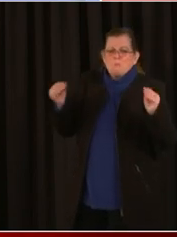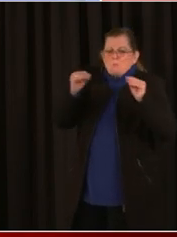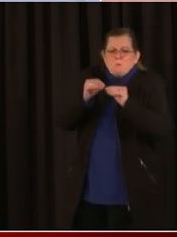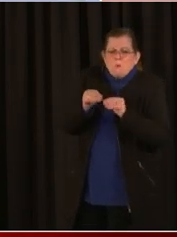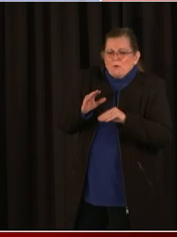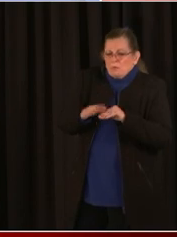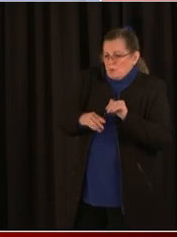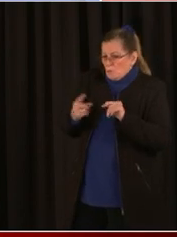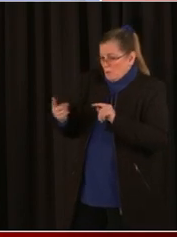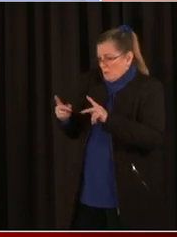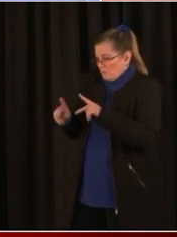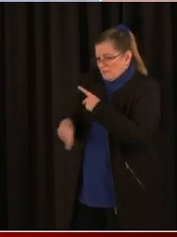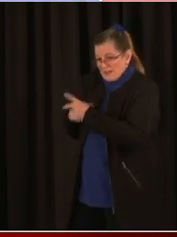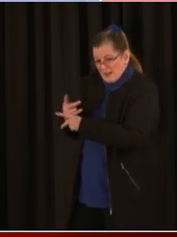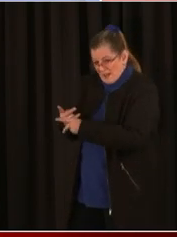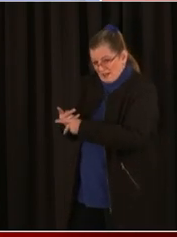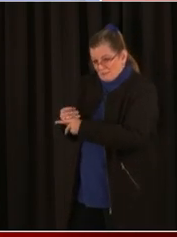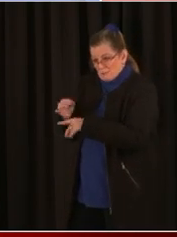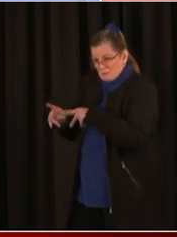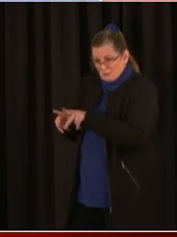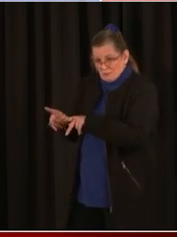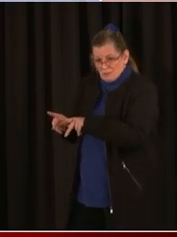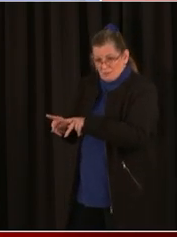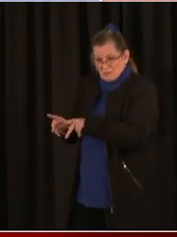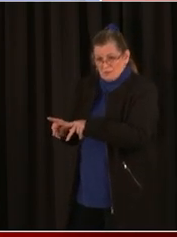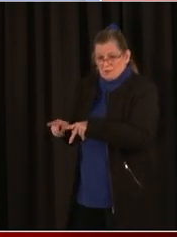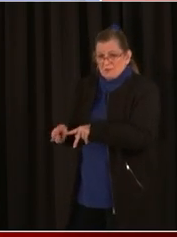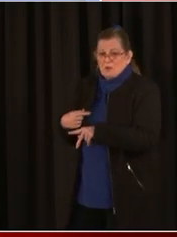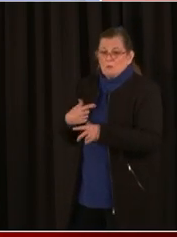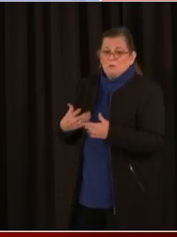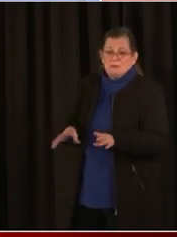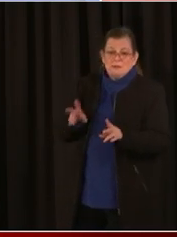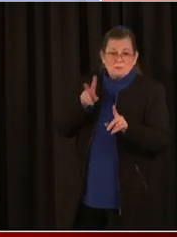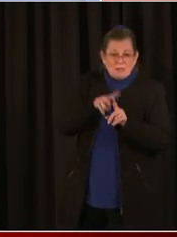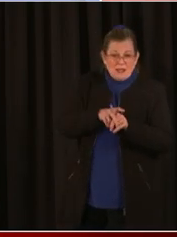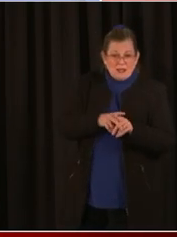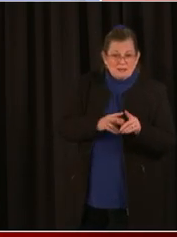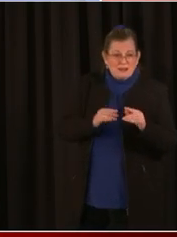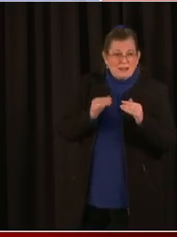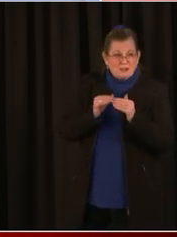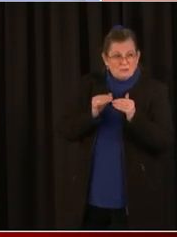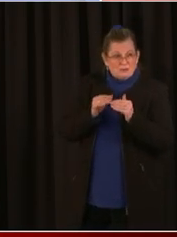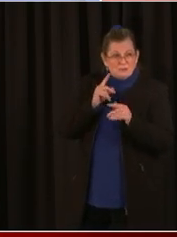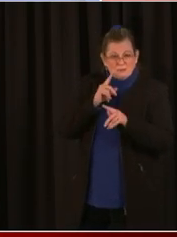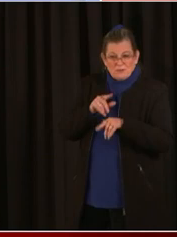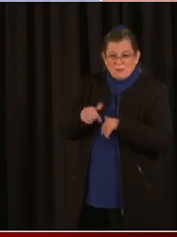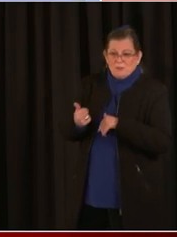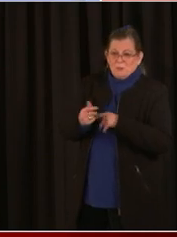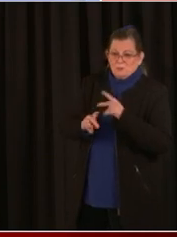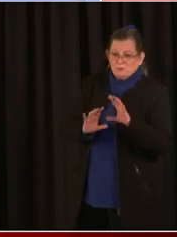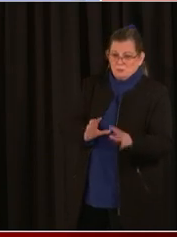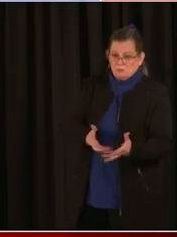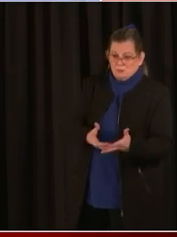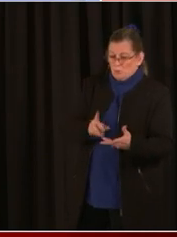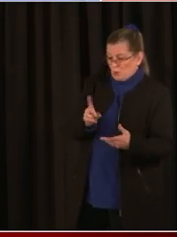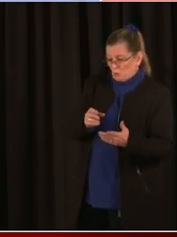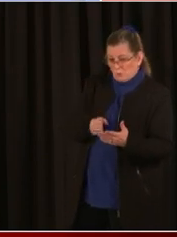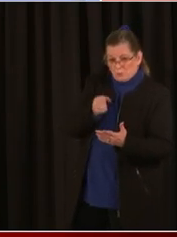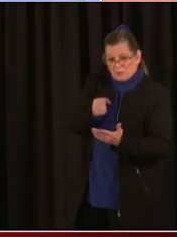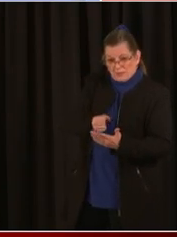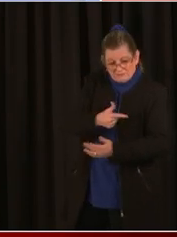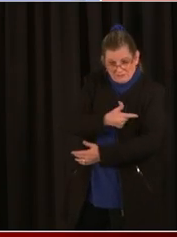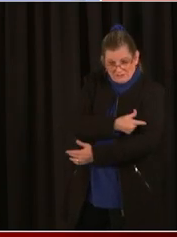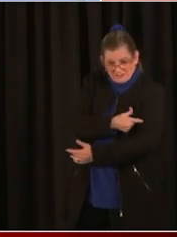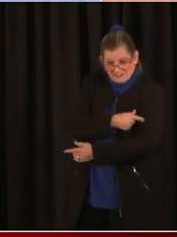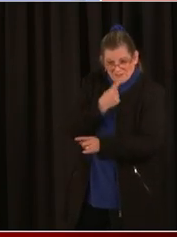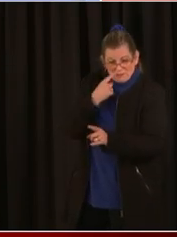are going to the portal, and then we apply an equity lens to that one as well, right? So where you place the vaccine in terms